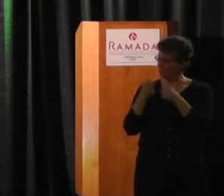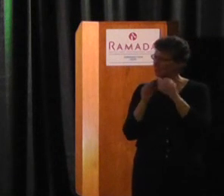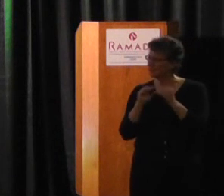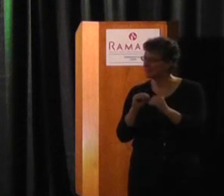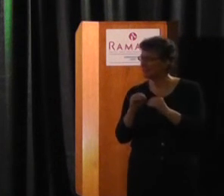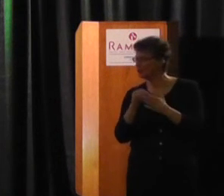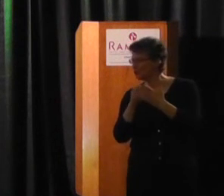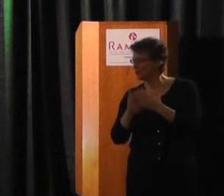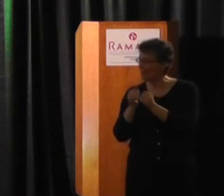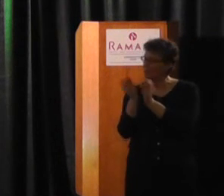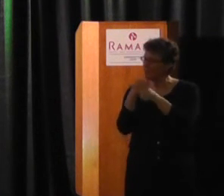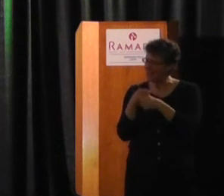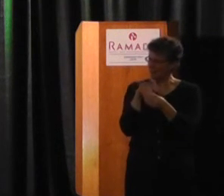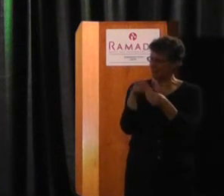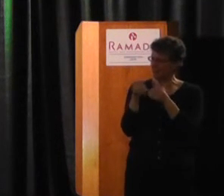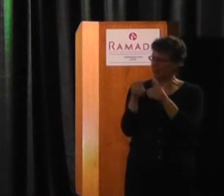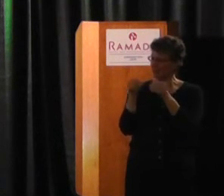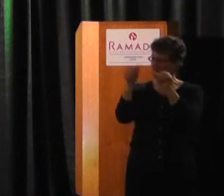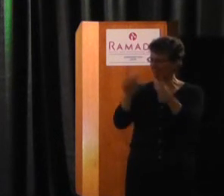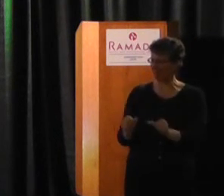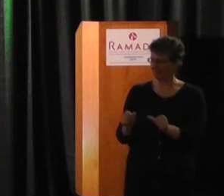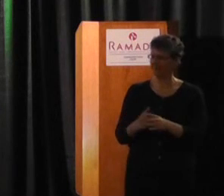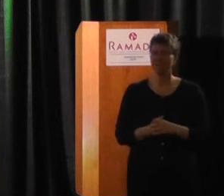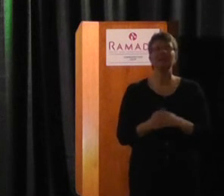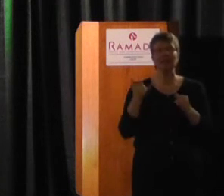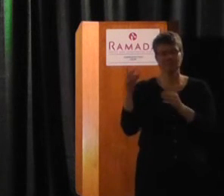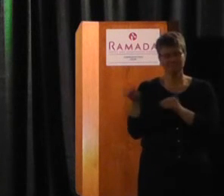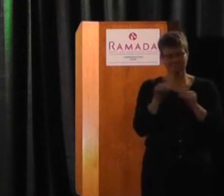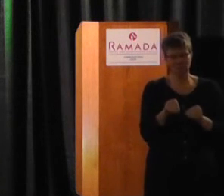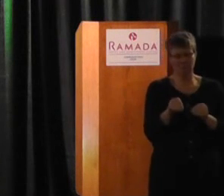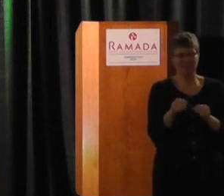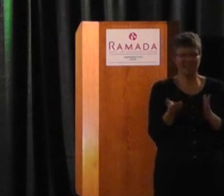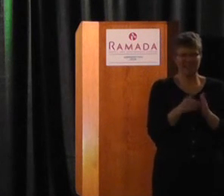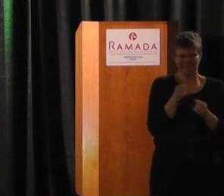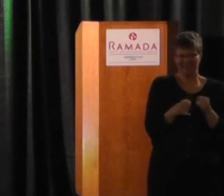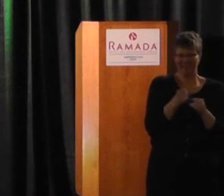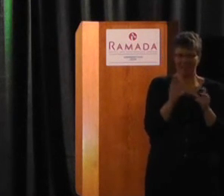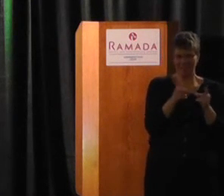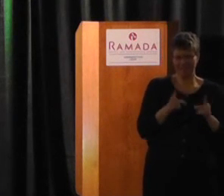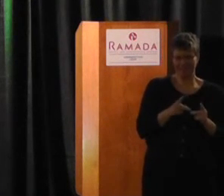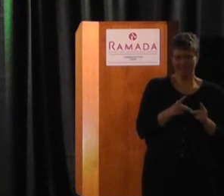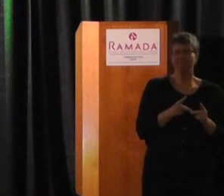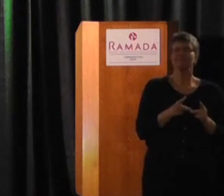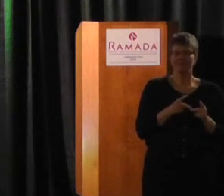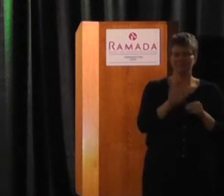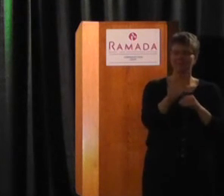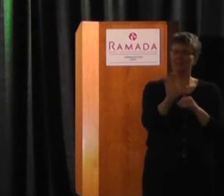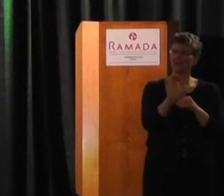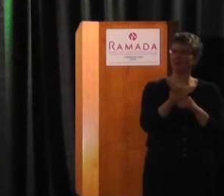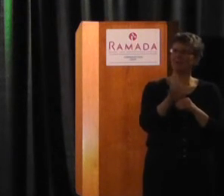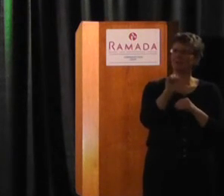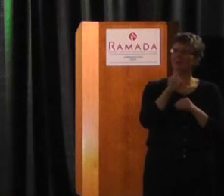Currently, the show is on its last stop of its Alberta tour. Confusement is one of the feature exhibits at Calgary's Spark Disability